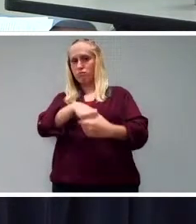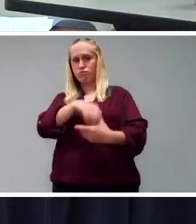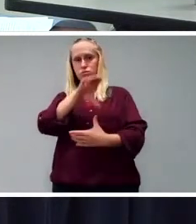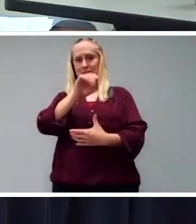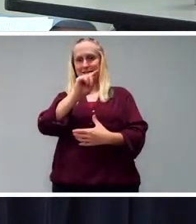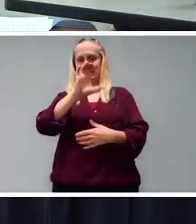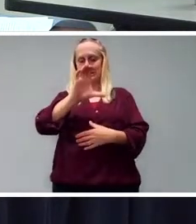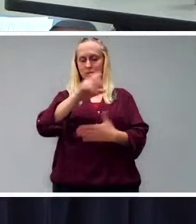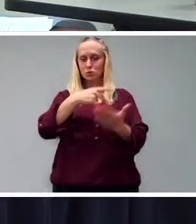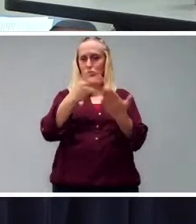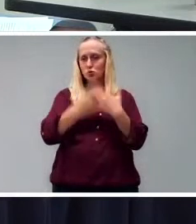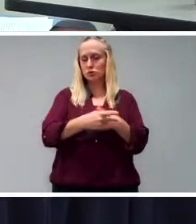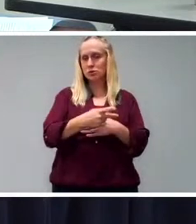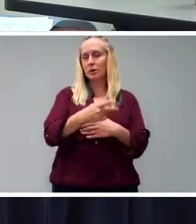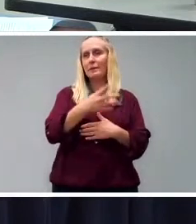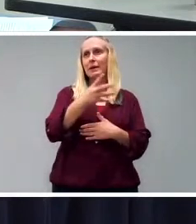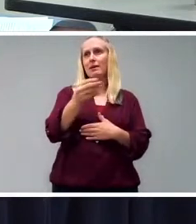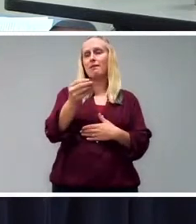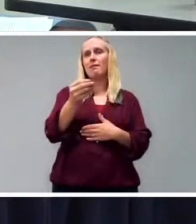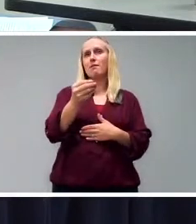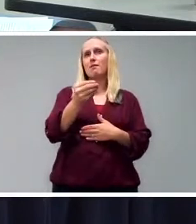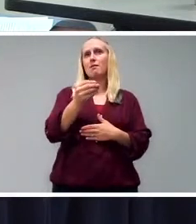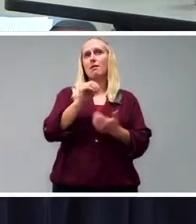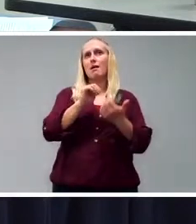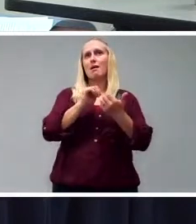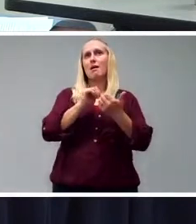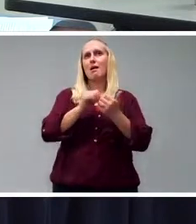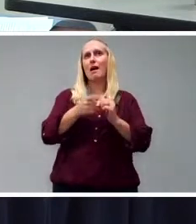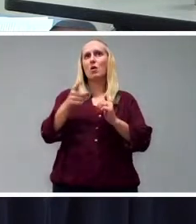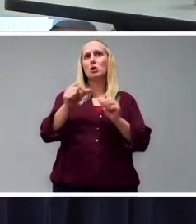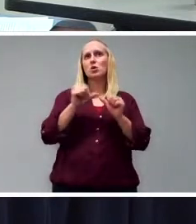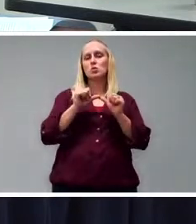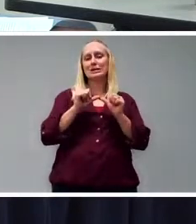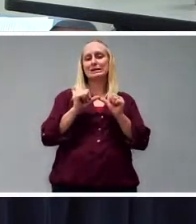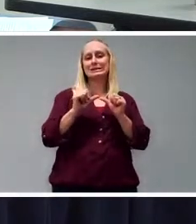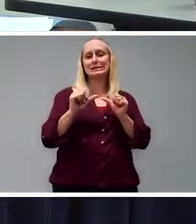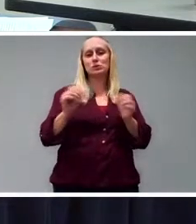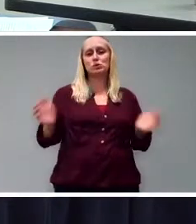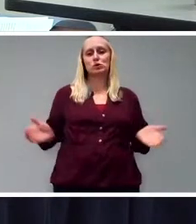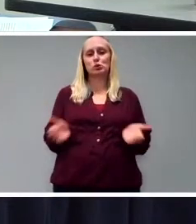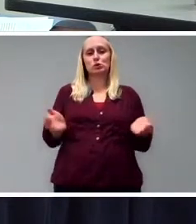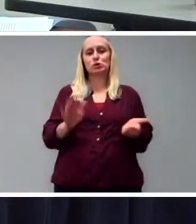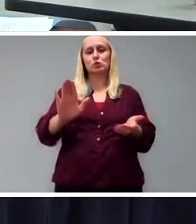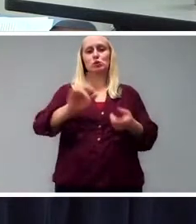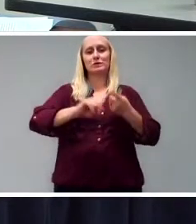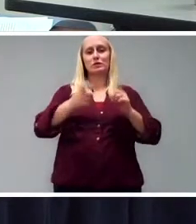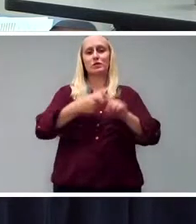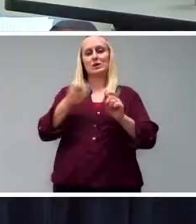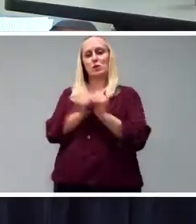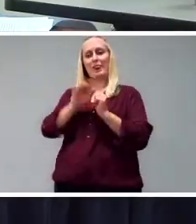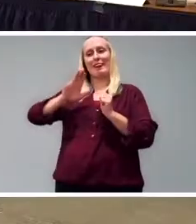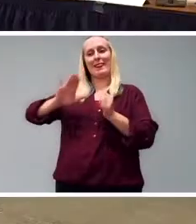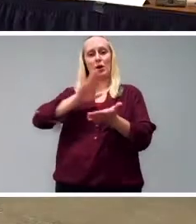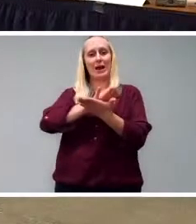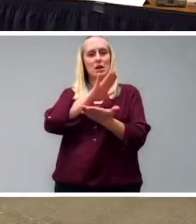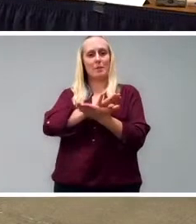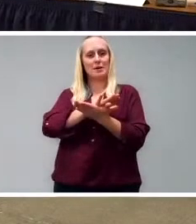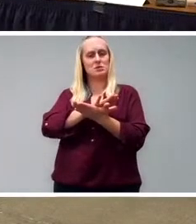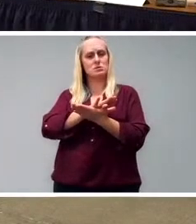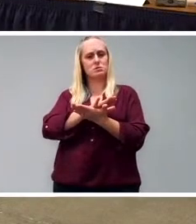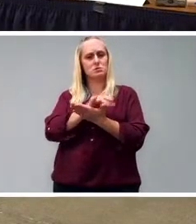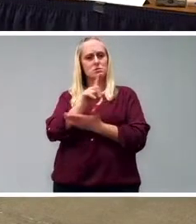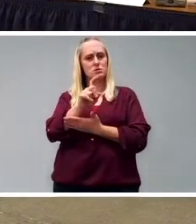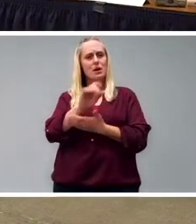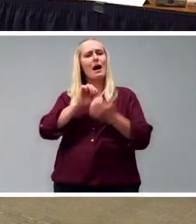program, and how do you continue to encourage them with their academics, and how well do you do with